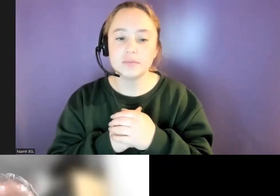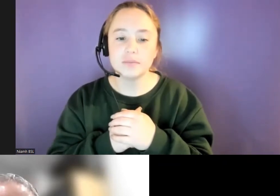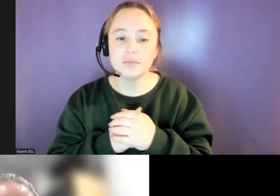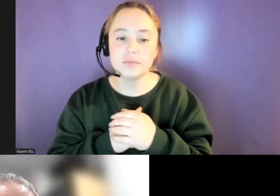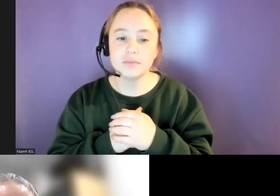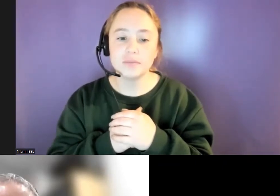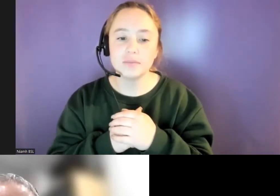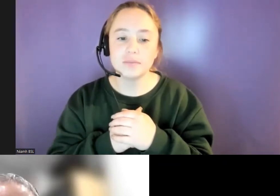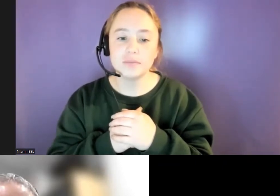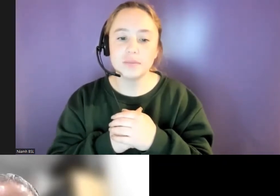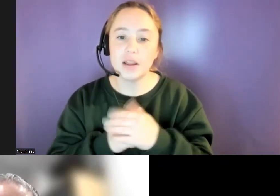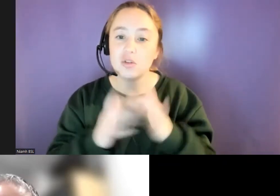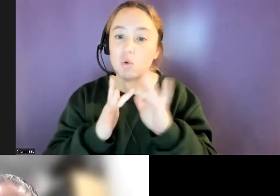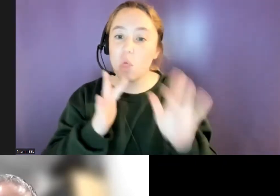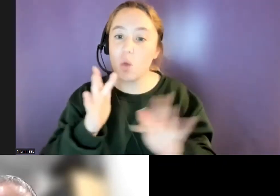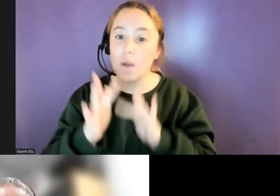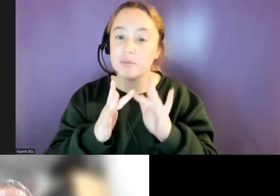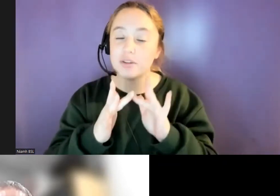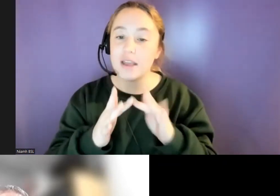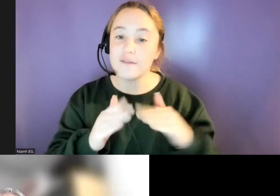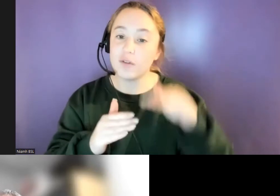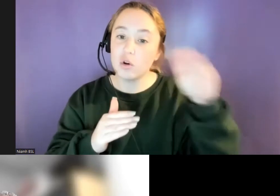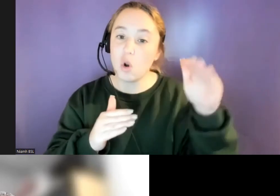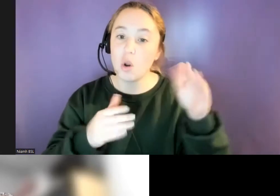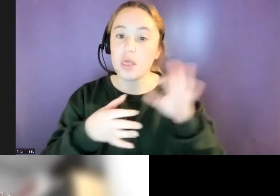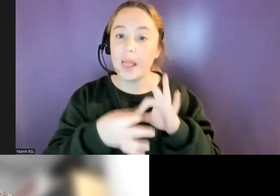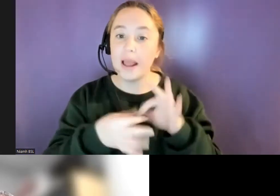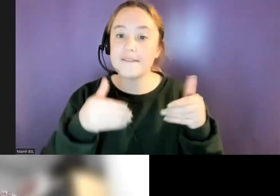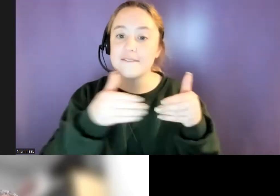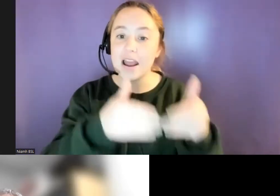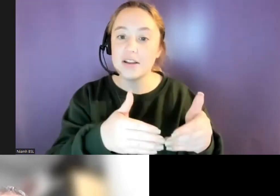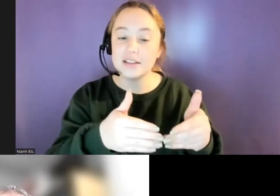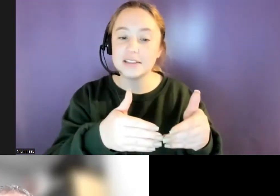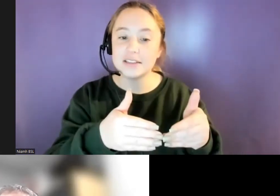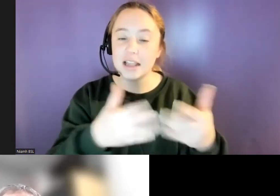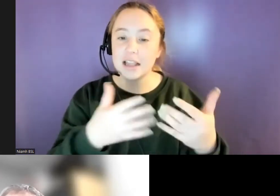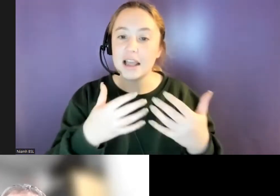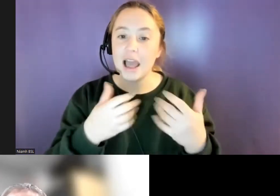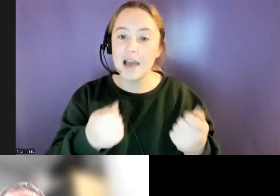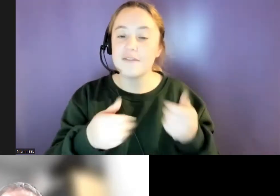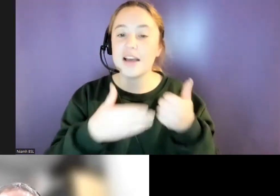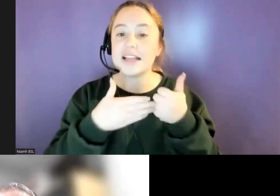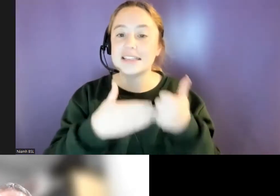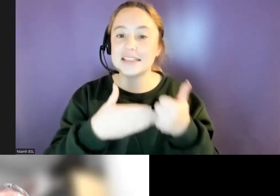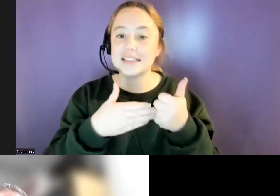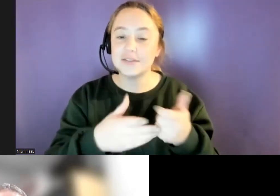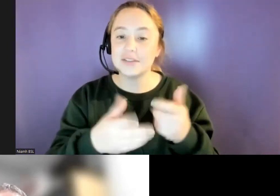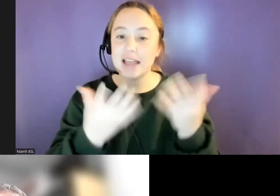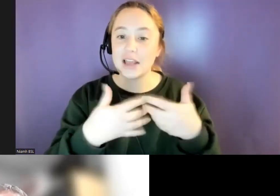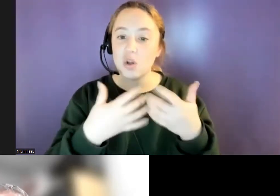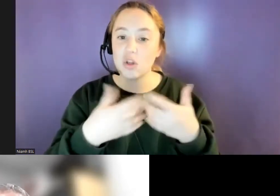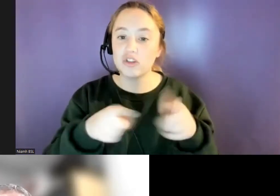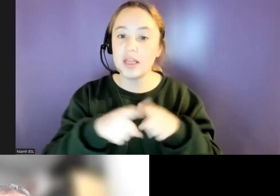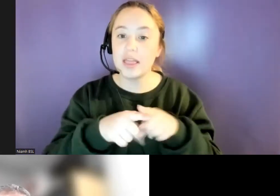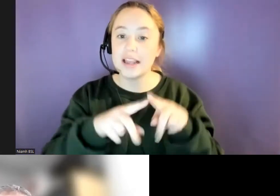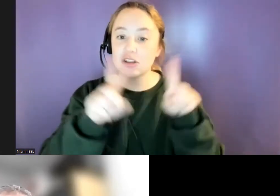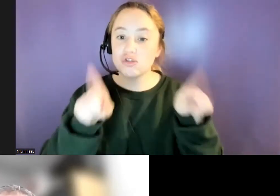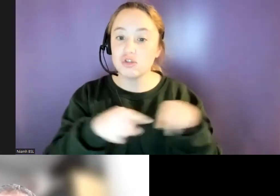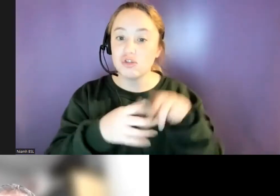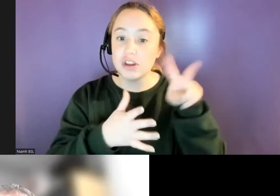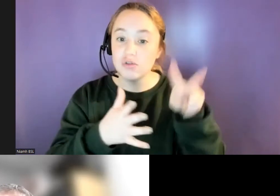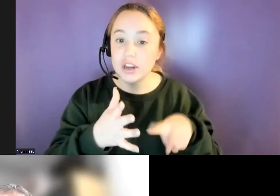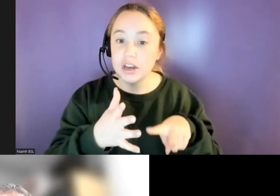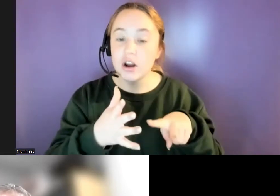Ferries. You know, the website's been designed now in a way with assistive technology such as screen readers, Recite Me, different